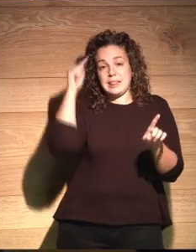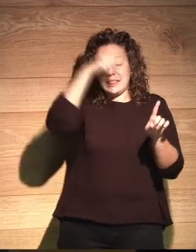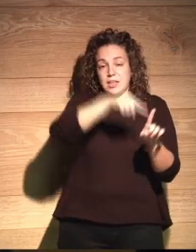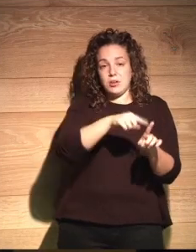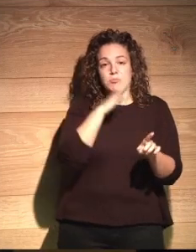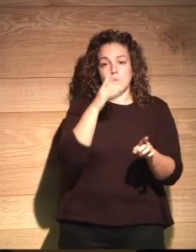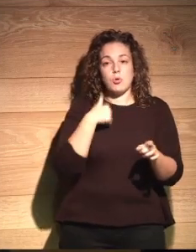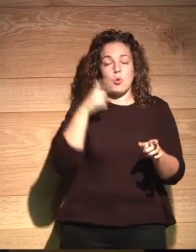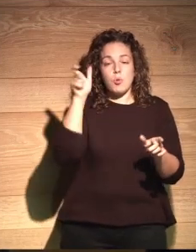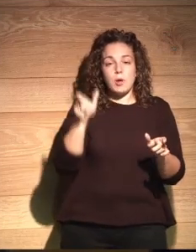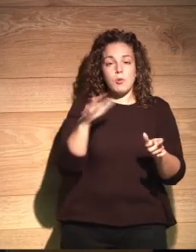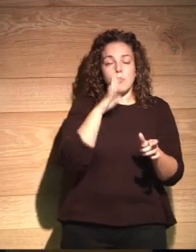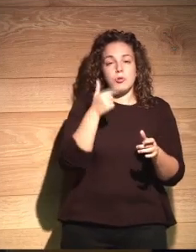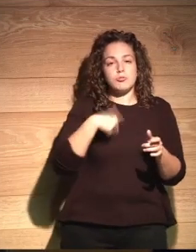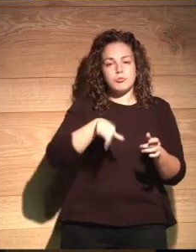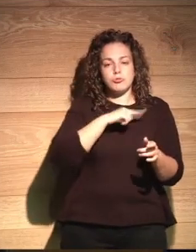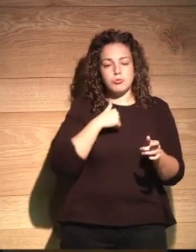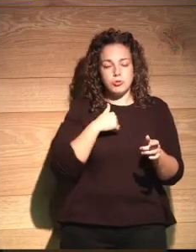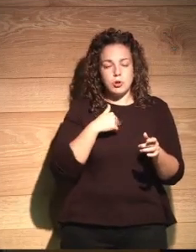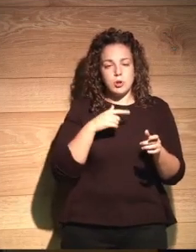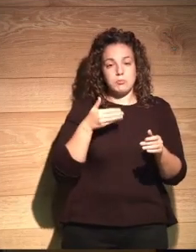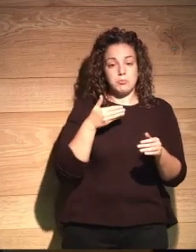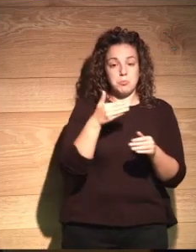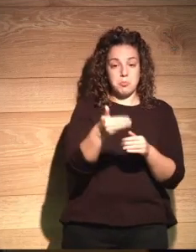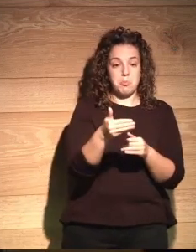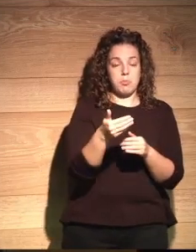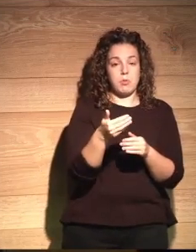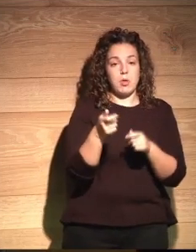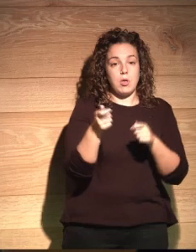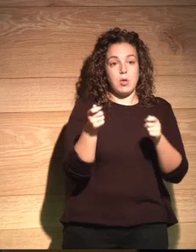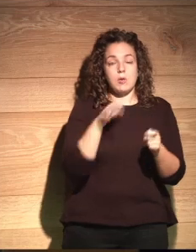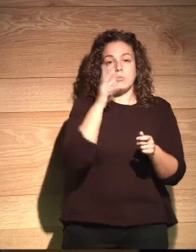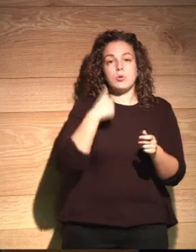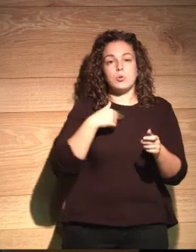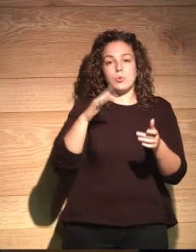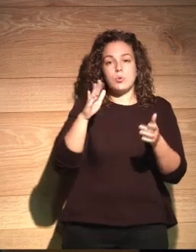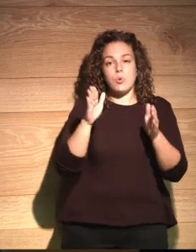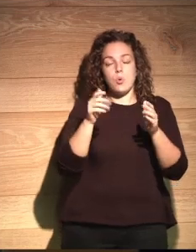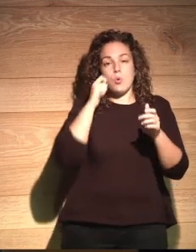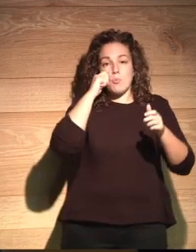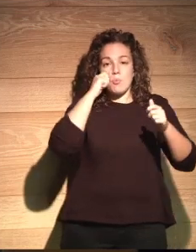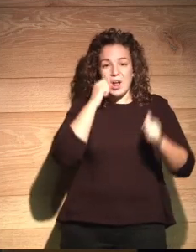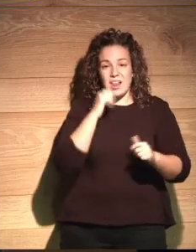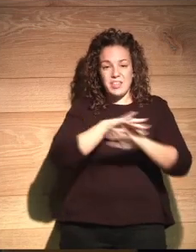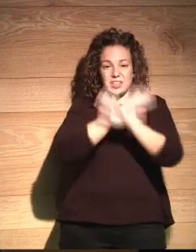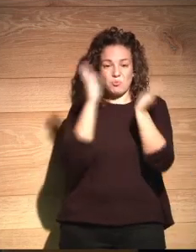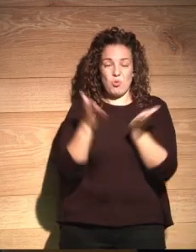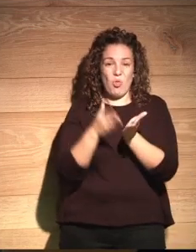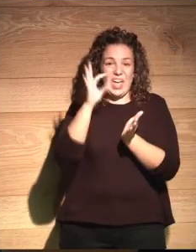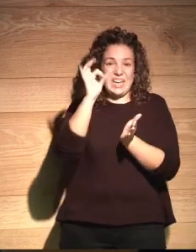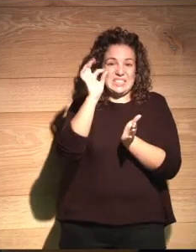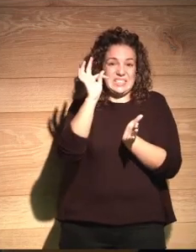because he's part of the digital humans. And this is what we're going to speak about in our next